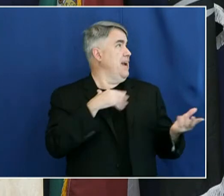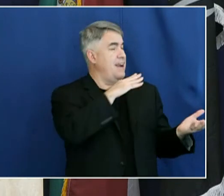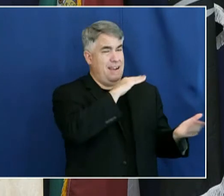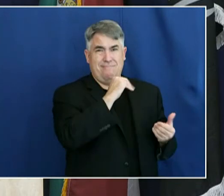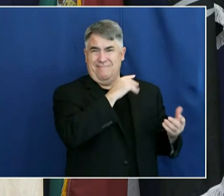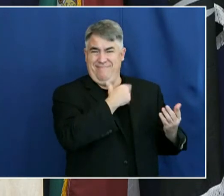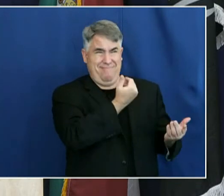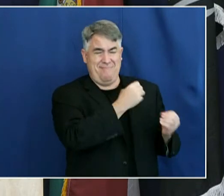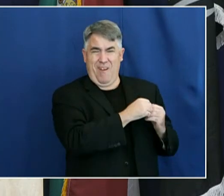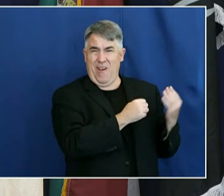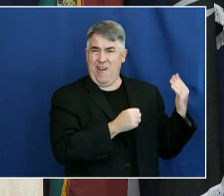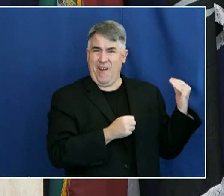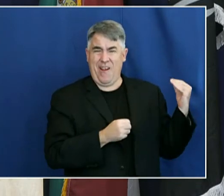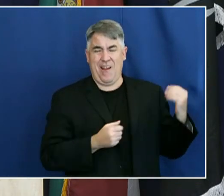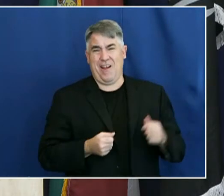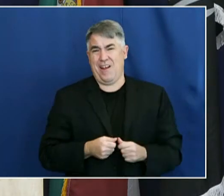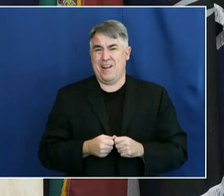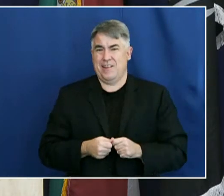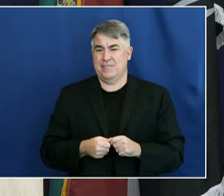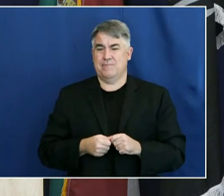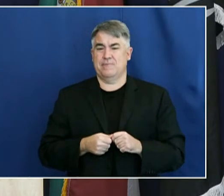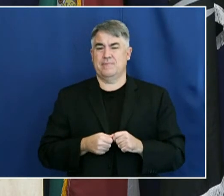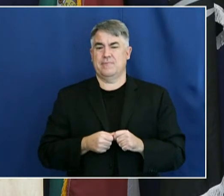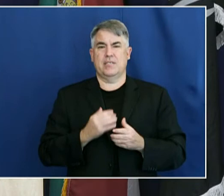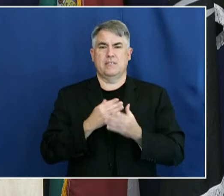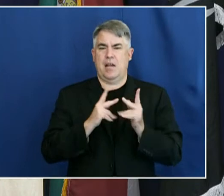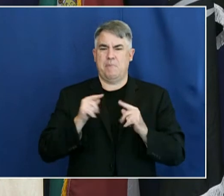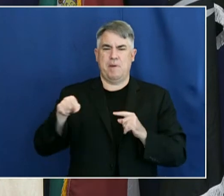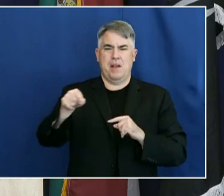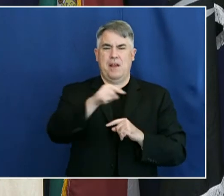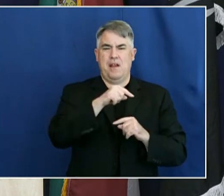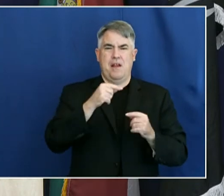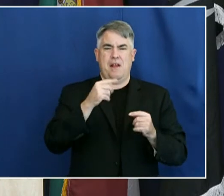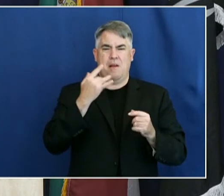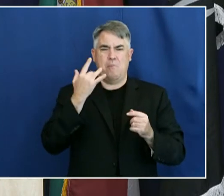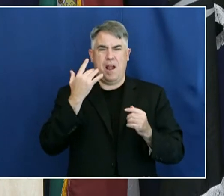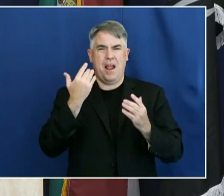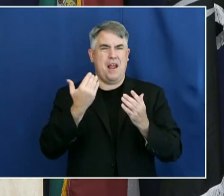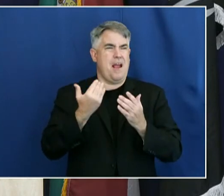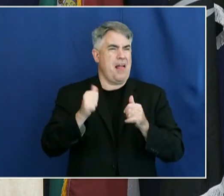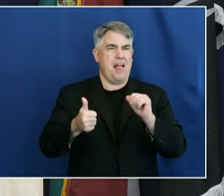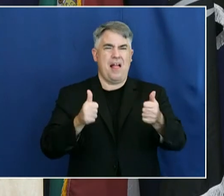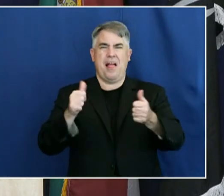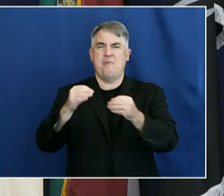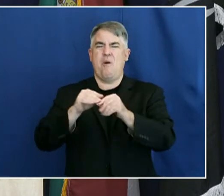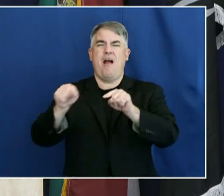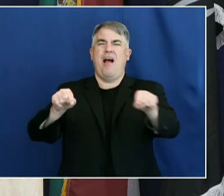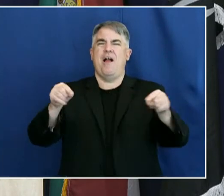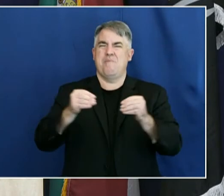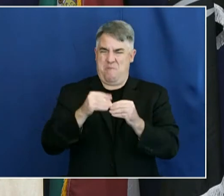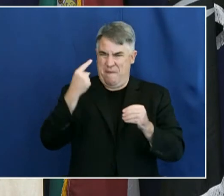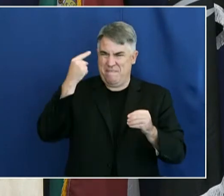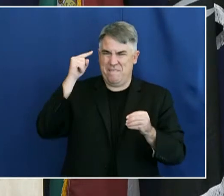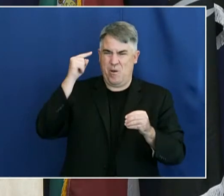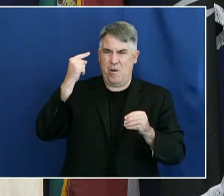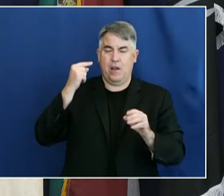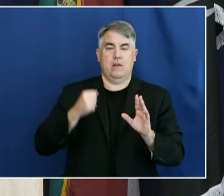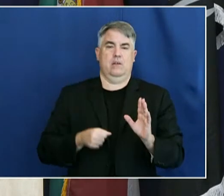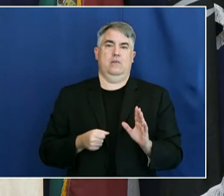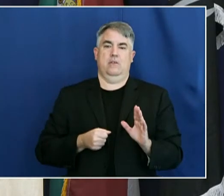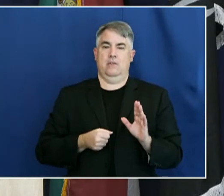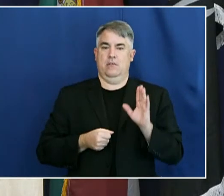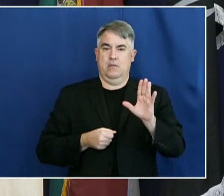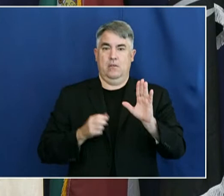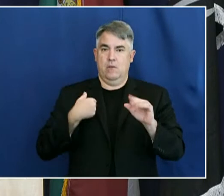asked, why do we continue to add sites like Viejas when we have limited vaccines? We are preparing, one, to have a regionally